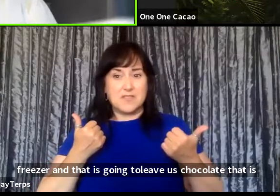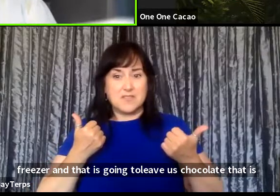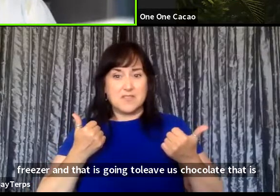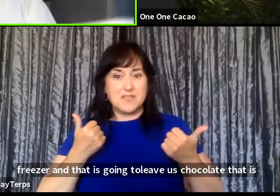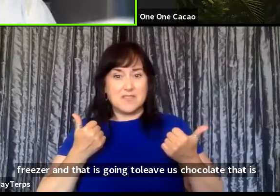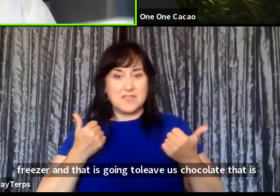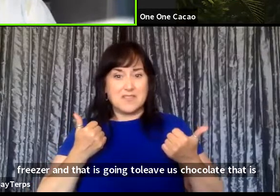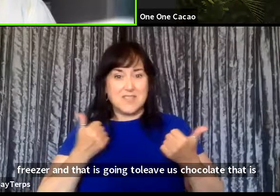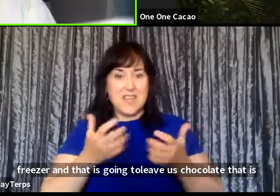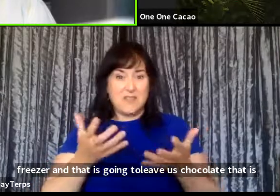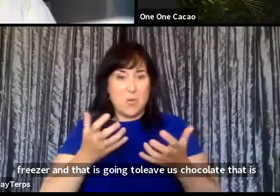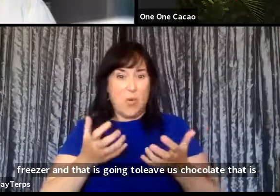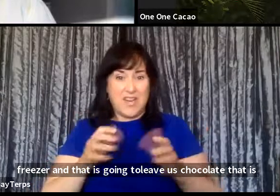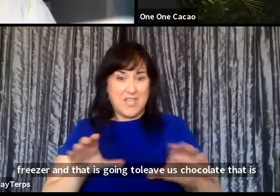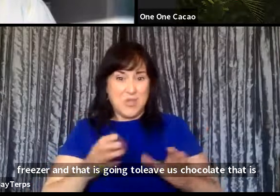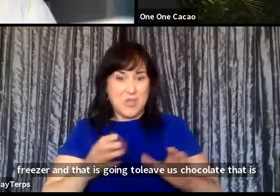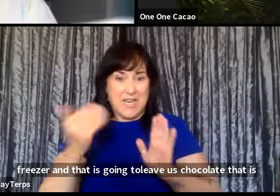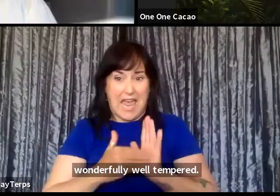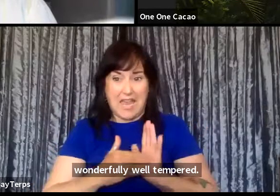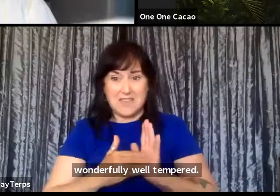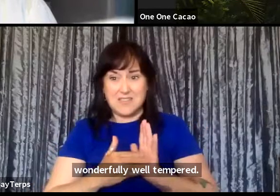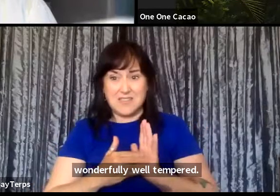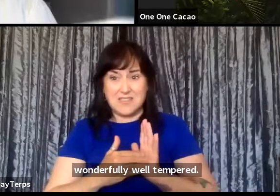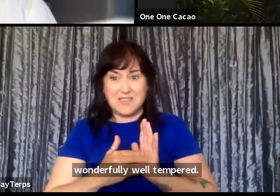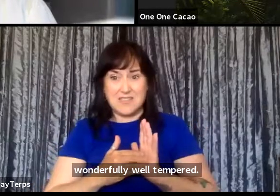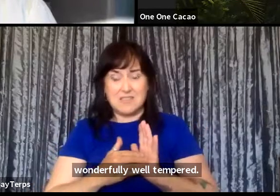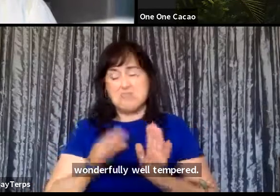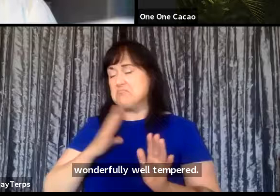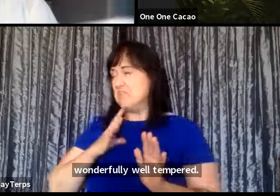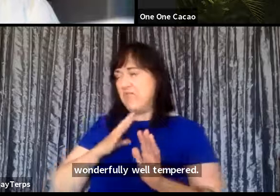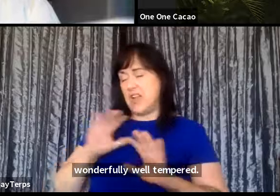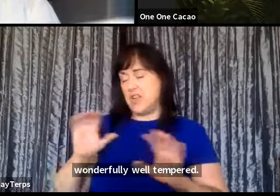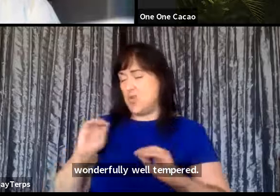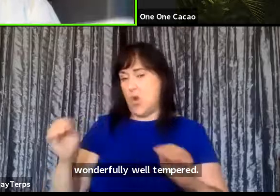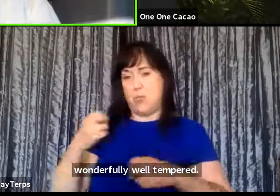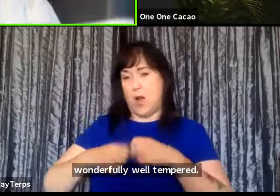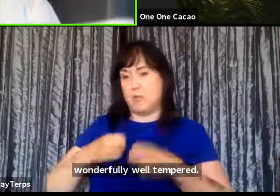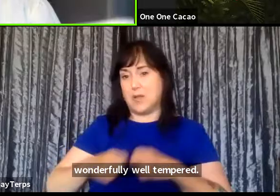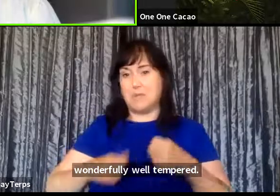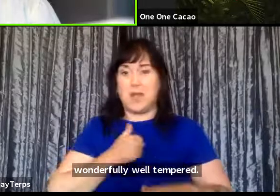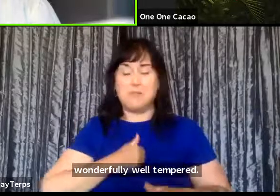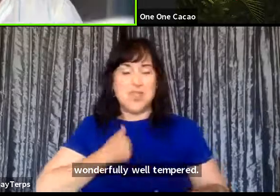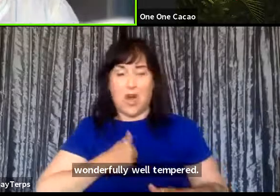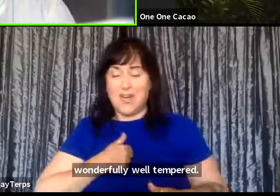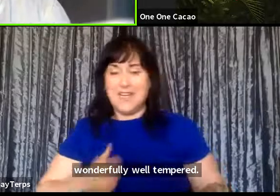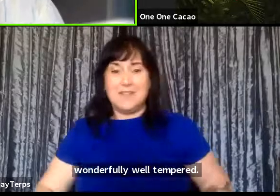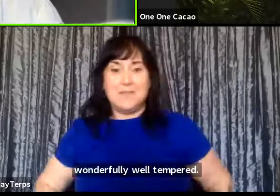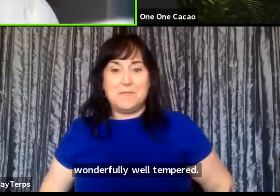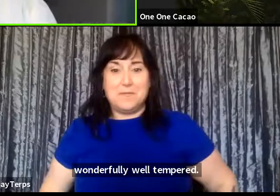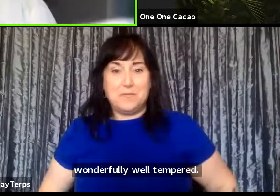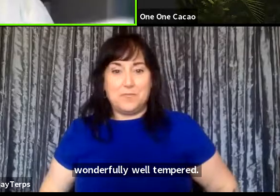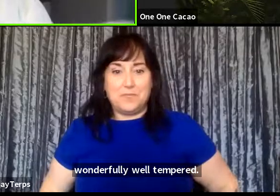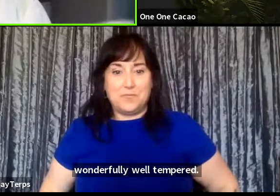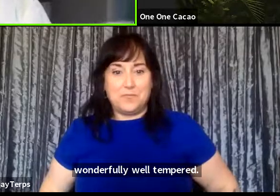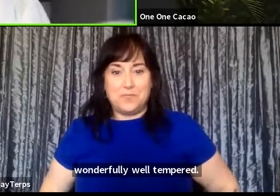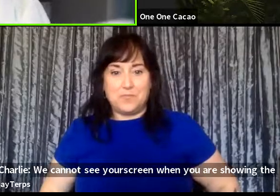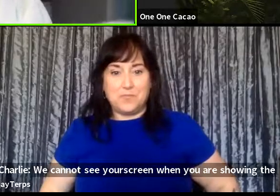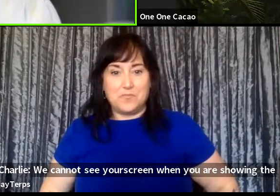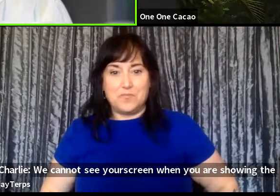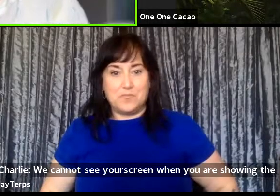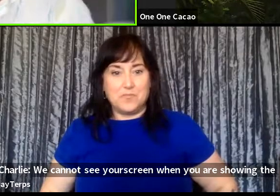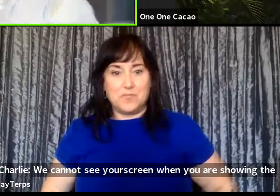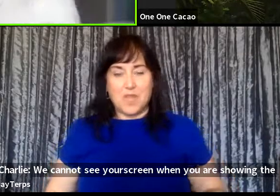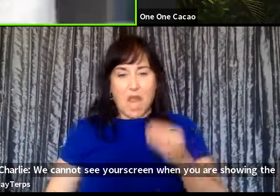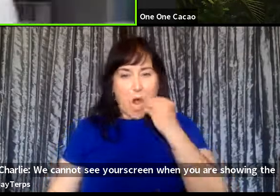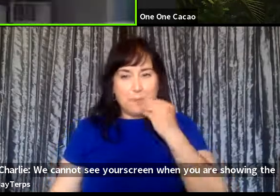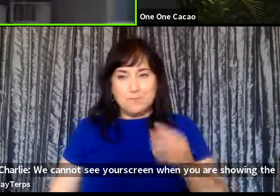So if you want to bring that back up, you can do that now. No problem, no problem. I'm sorry that we missed it. I'm going to eat this for a second. It is